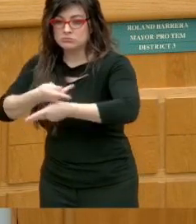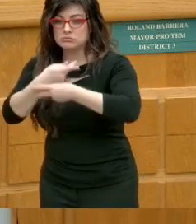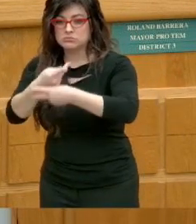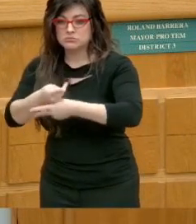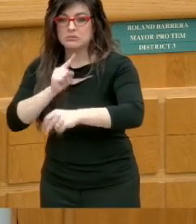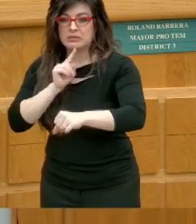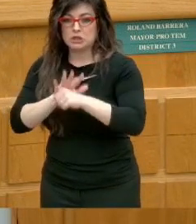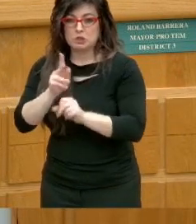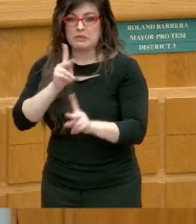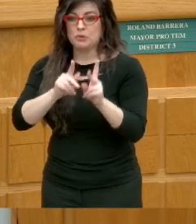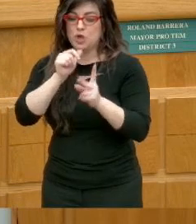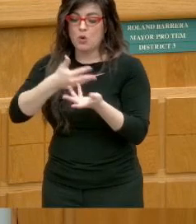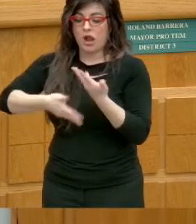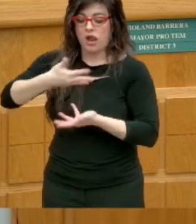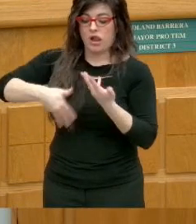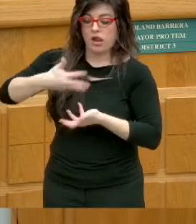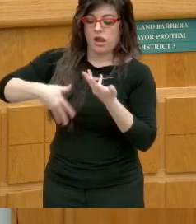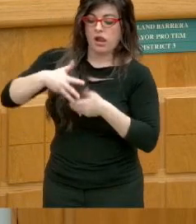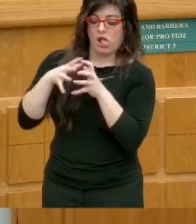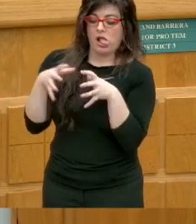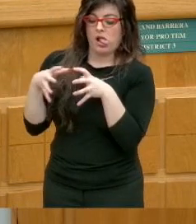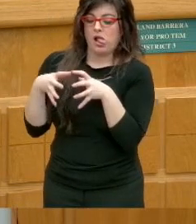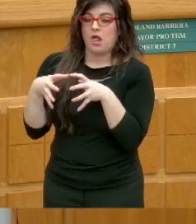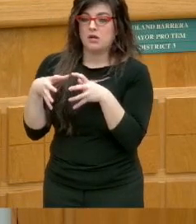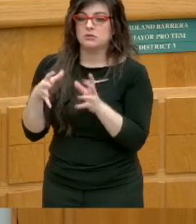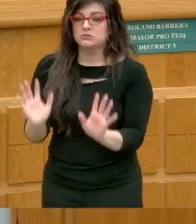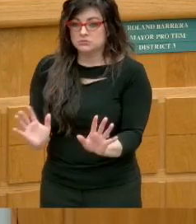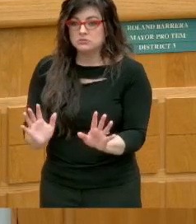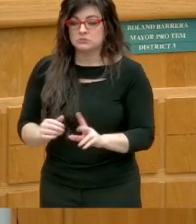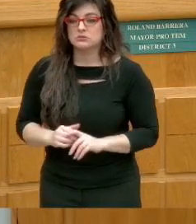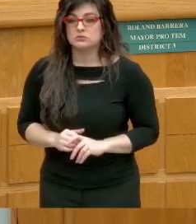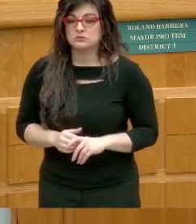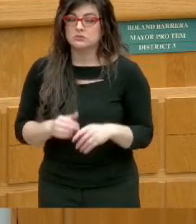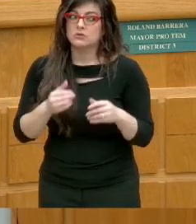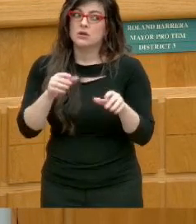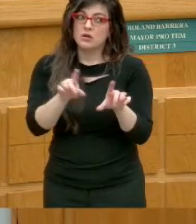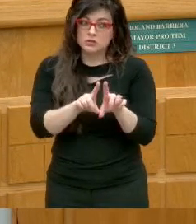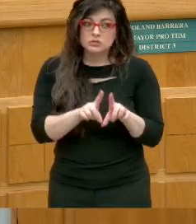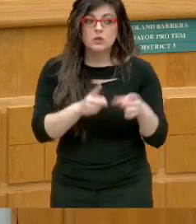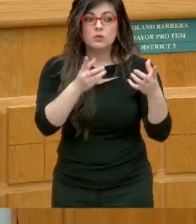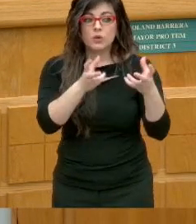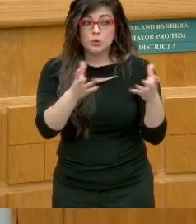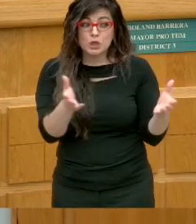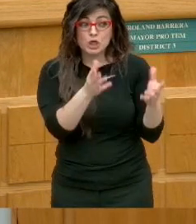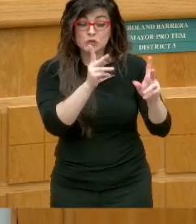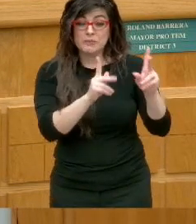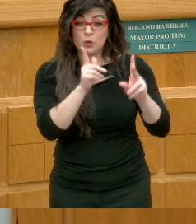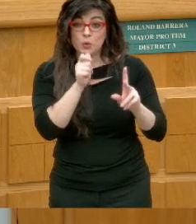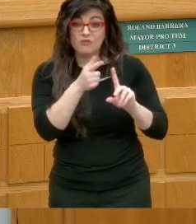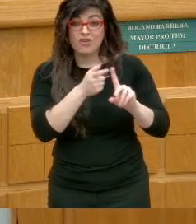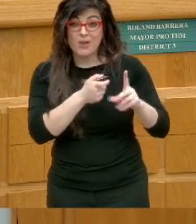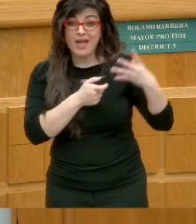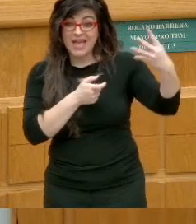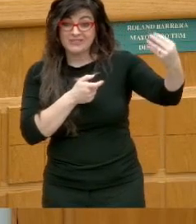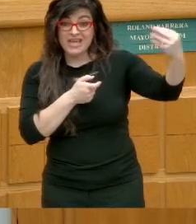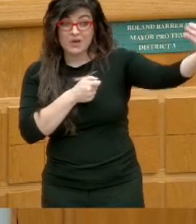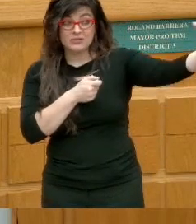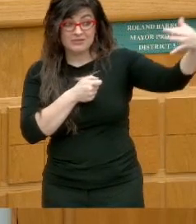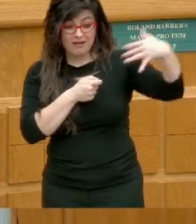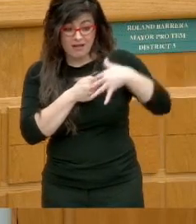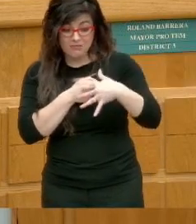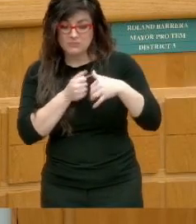start. And again, we need to encourage our out-of-town visitors to be as good as our citizens.